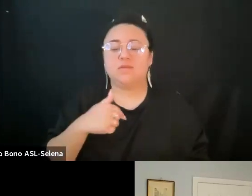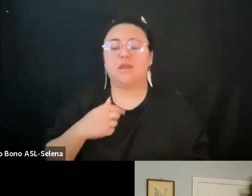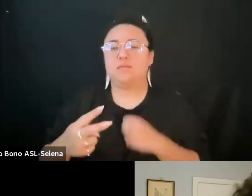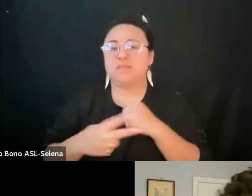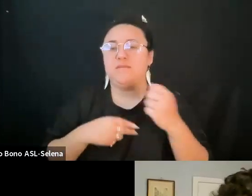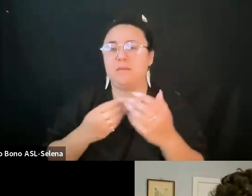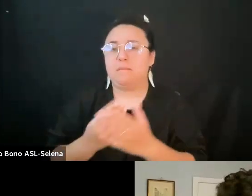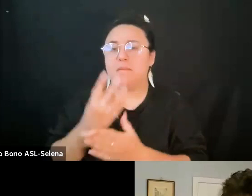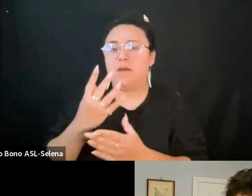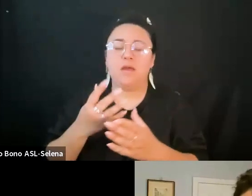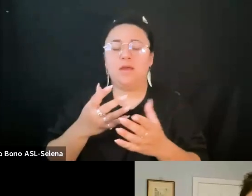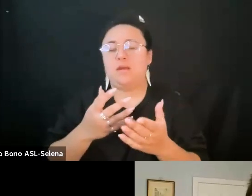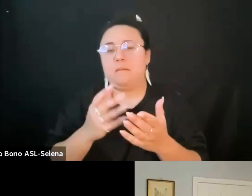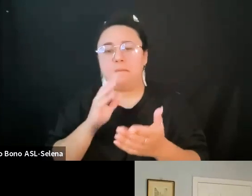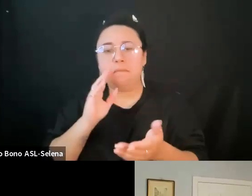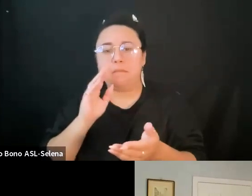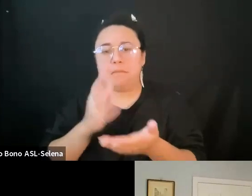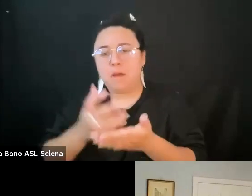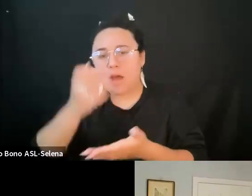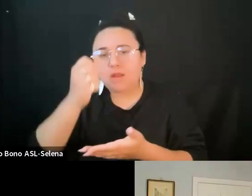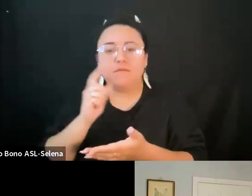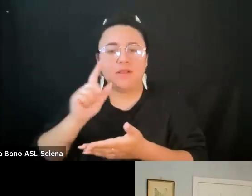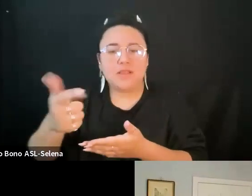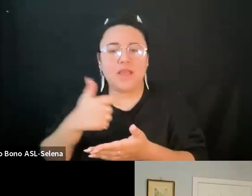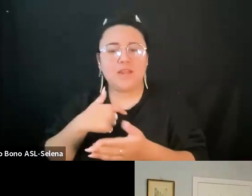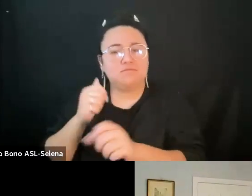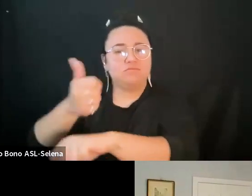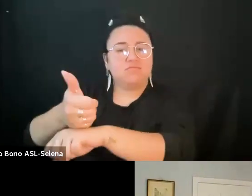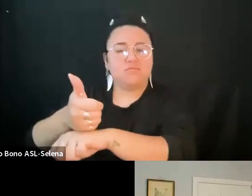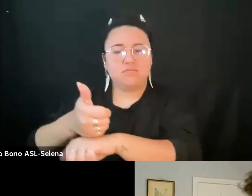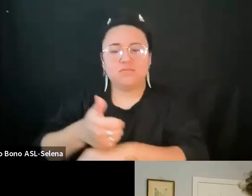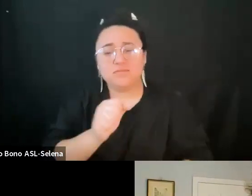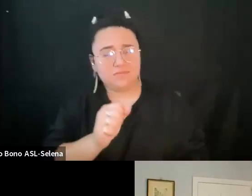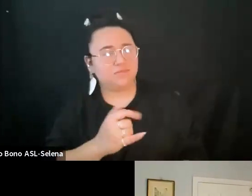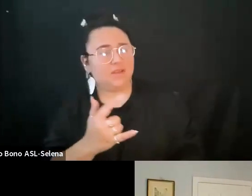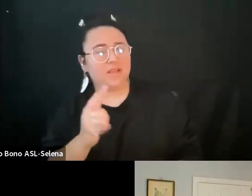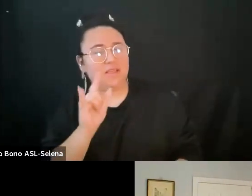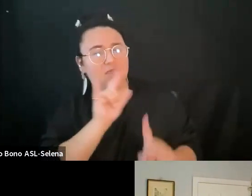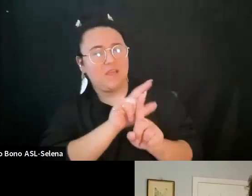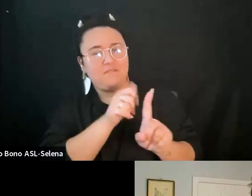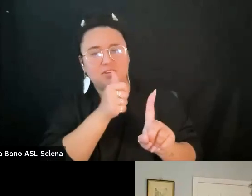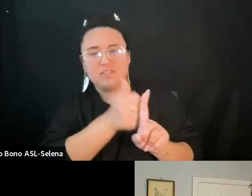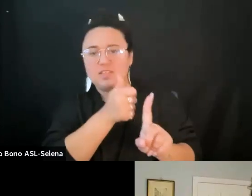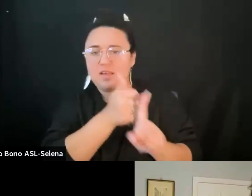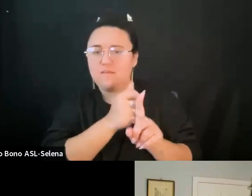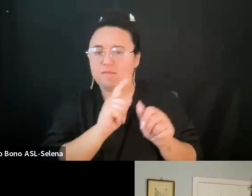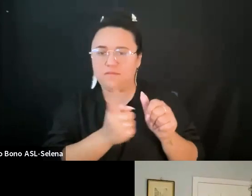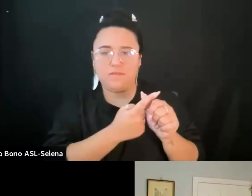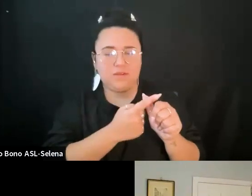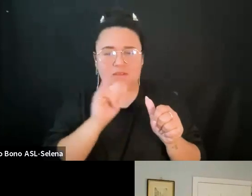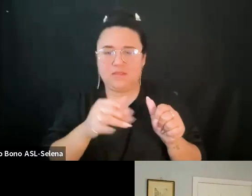bottle for later. Just put it right here. Love yourself first. That's my mantra right